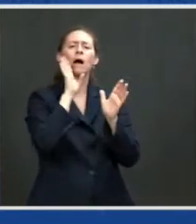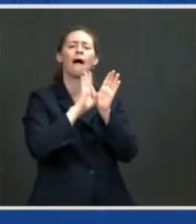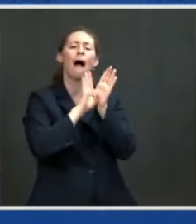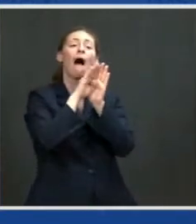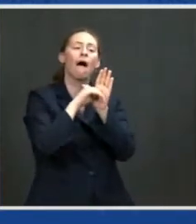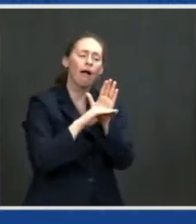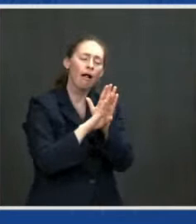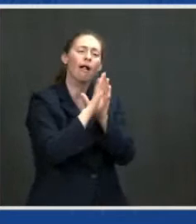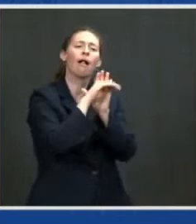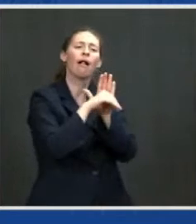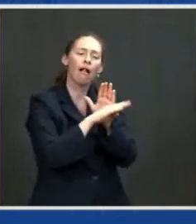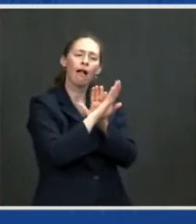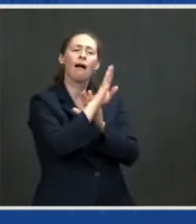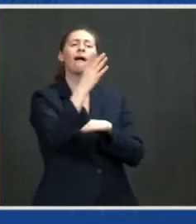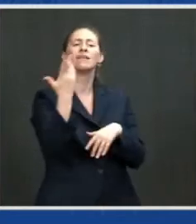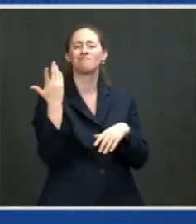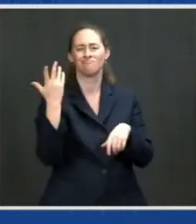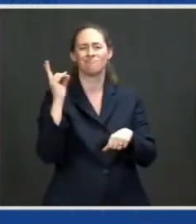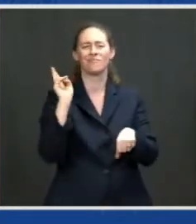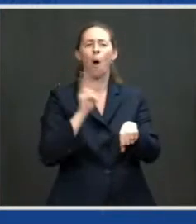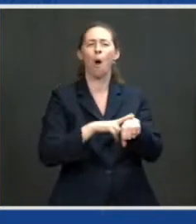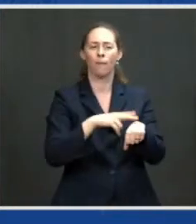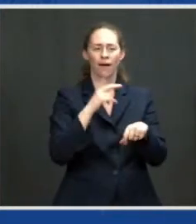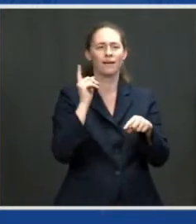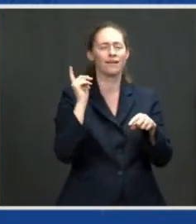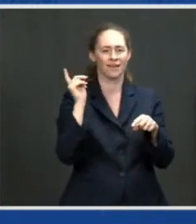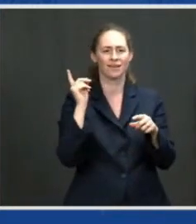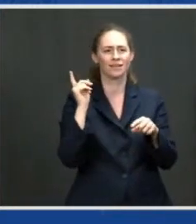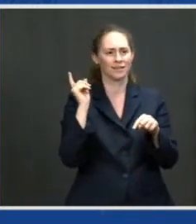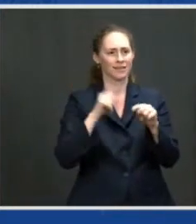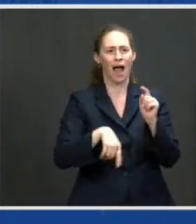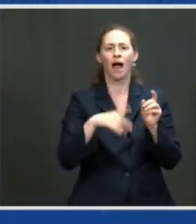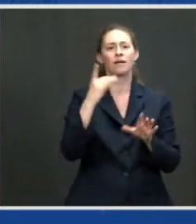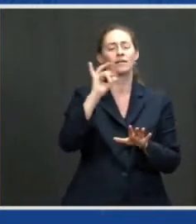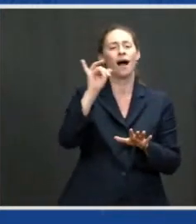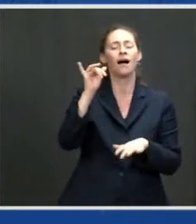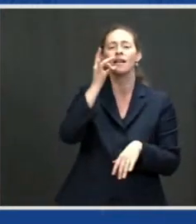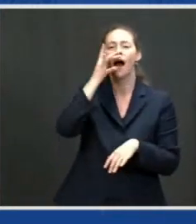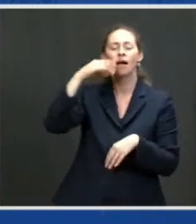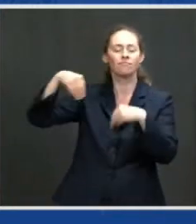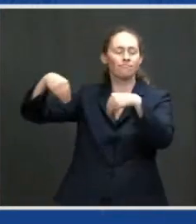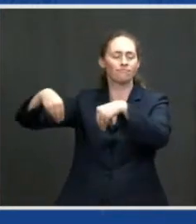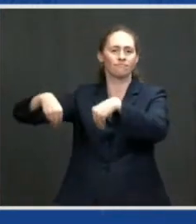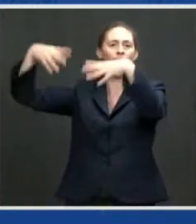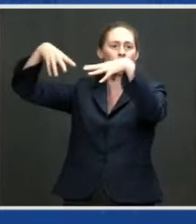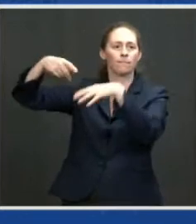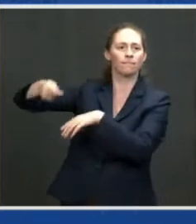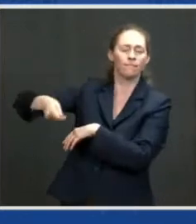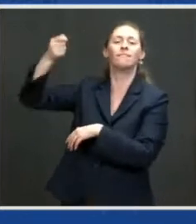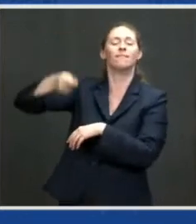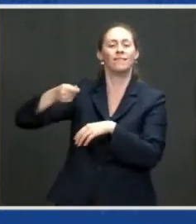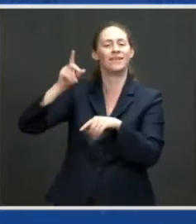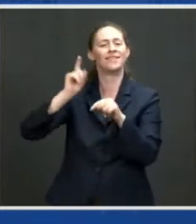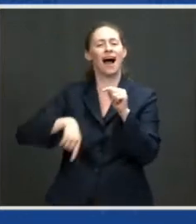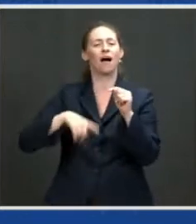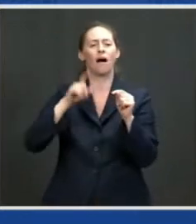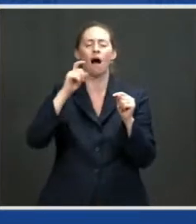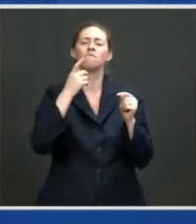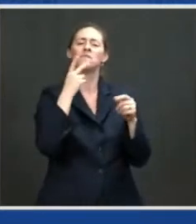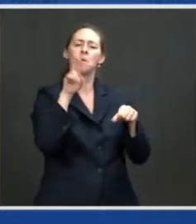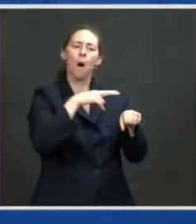You can't reboot a global economy like flipping on a light switch. There's going to be ups and downs in jobs and economic